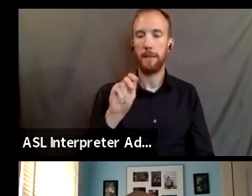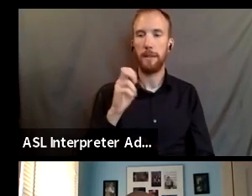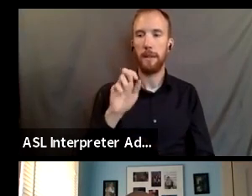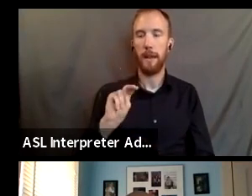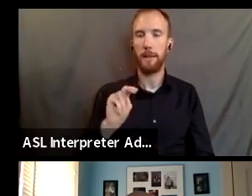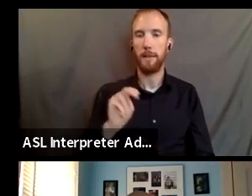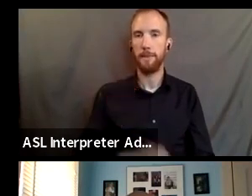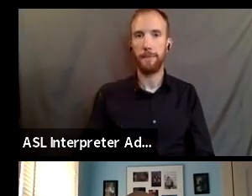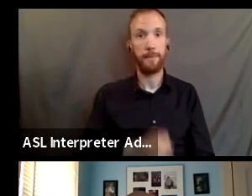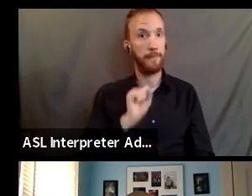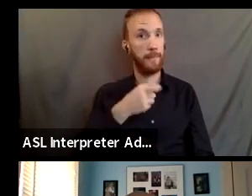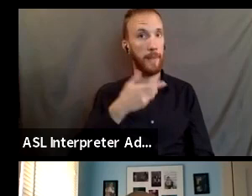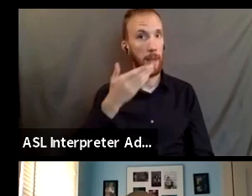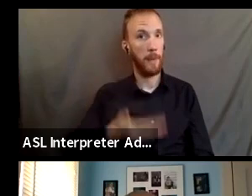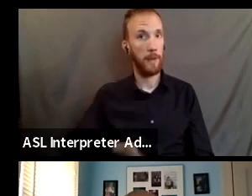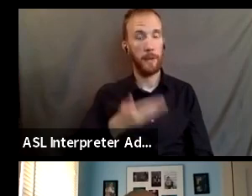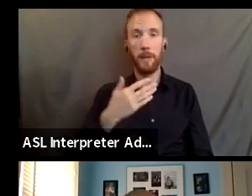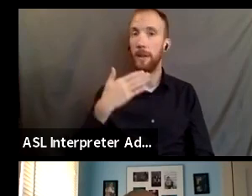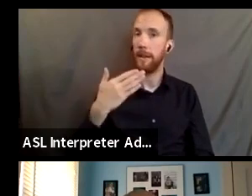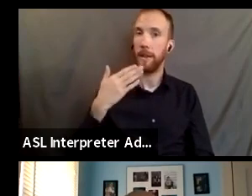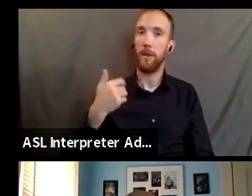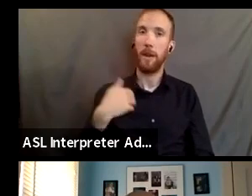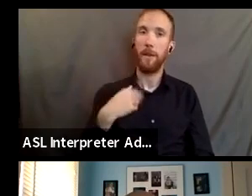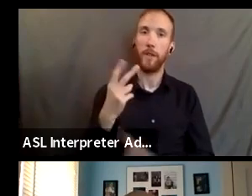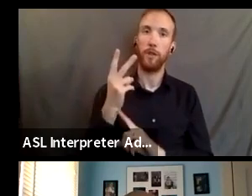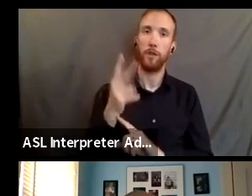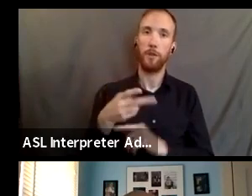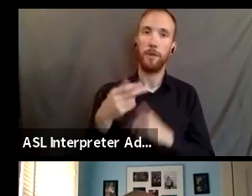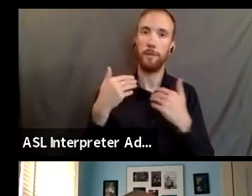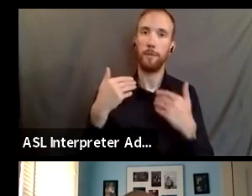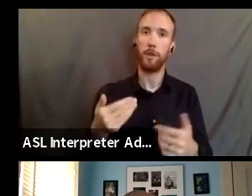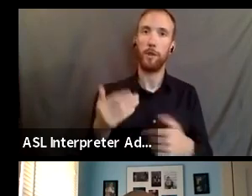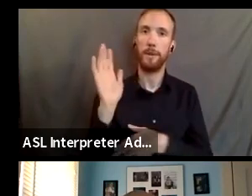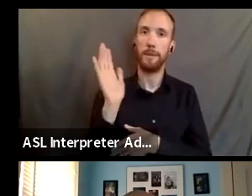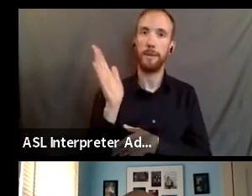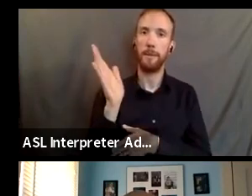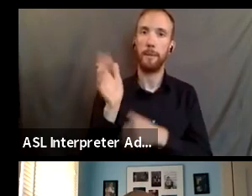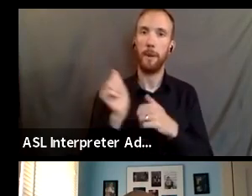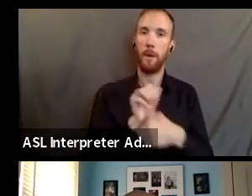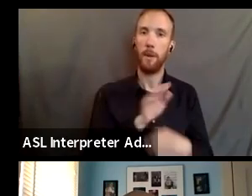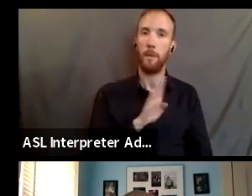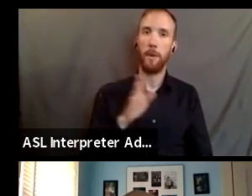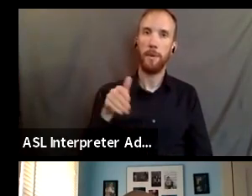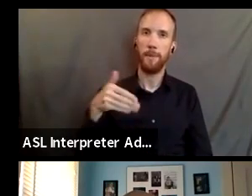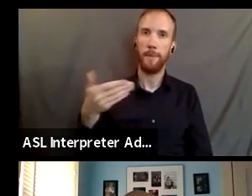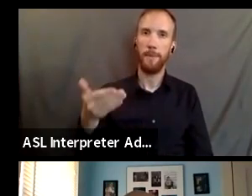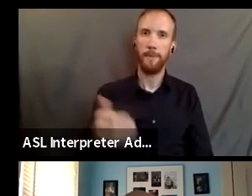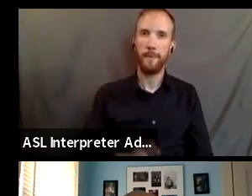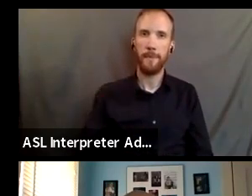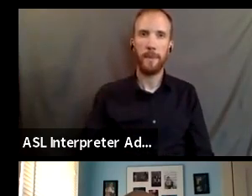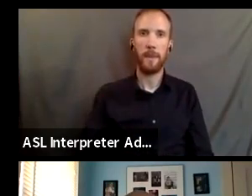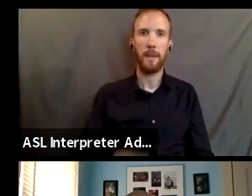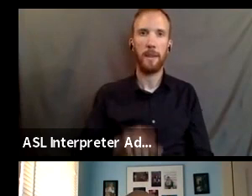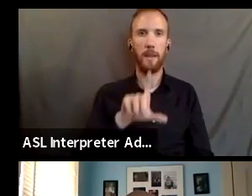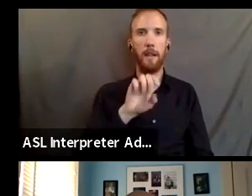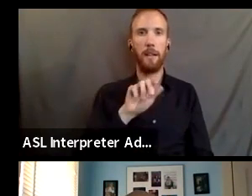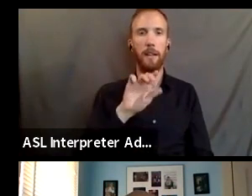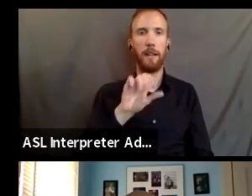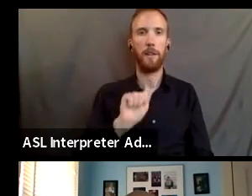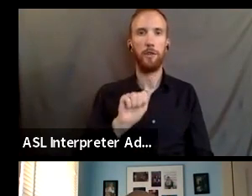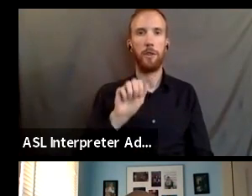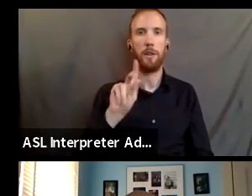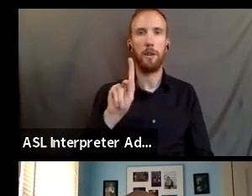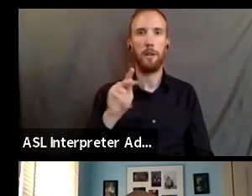yes i'm here thank you you have two minutes to address the board please proceed thanks um as stated i'm leandra khan i'm the